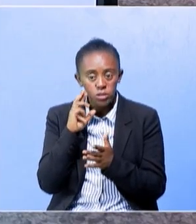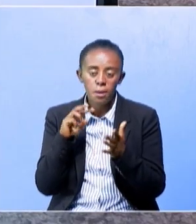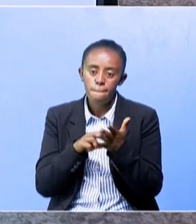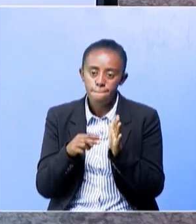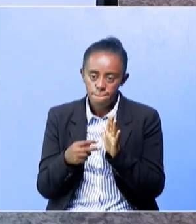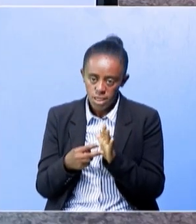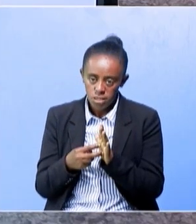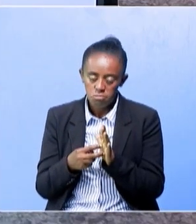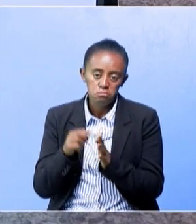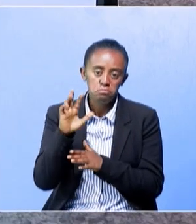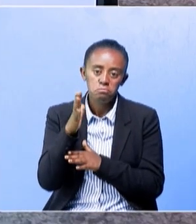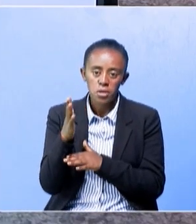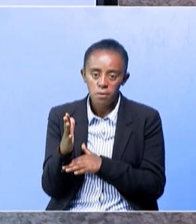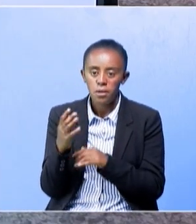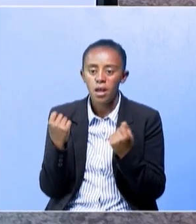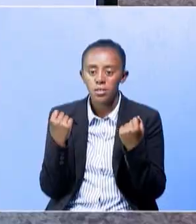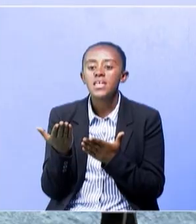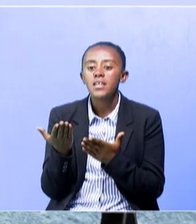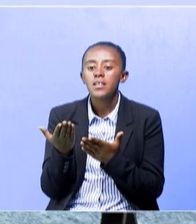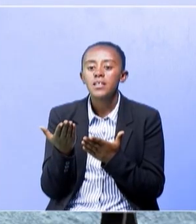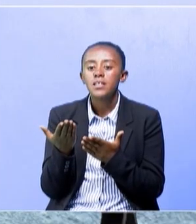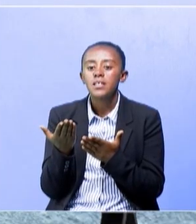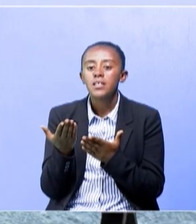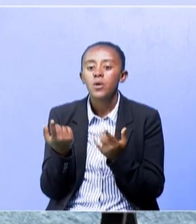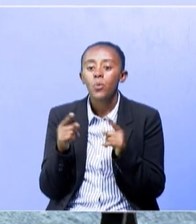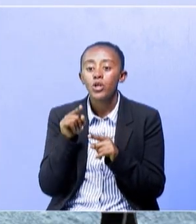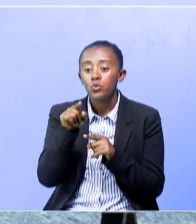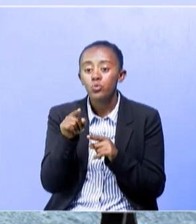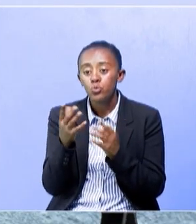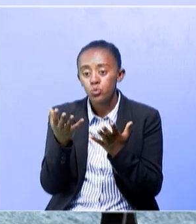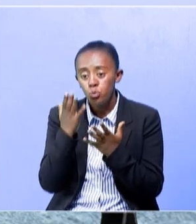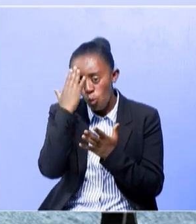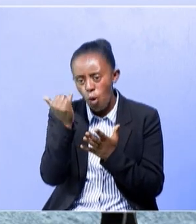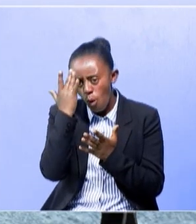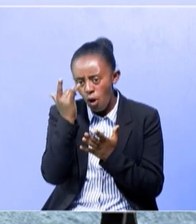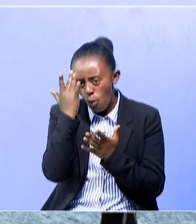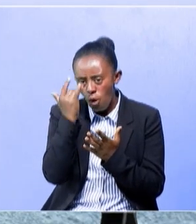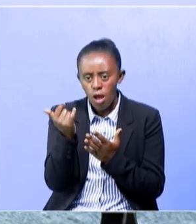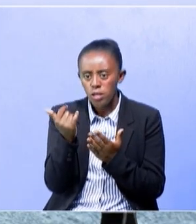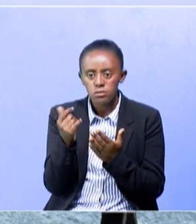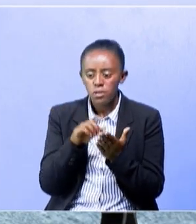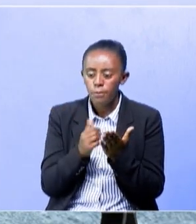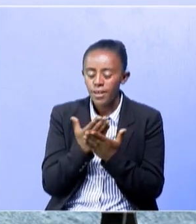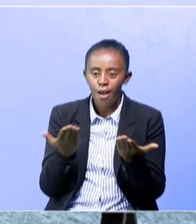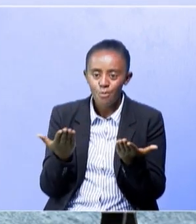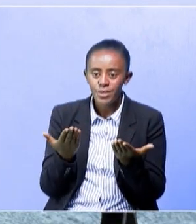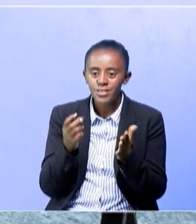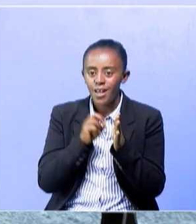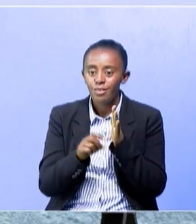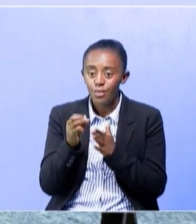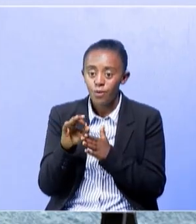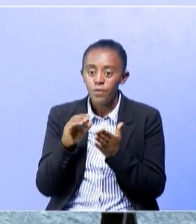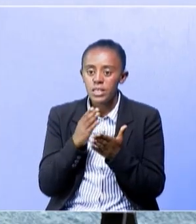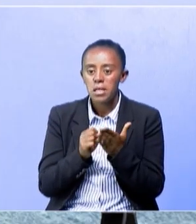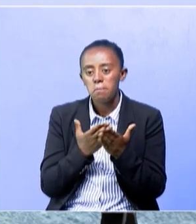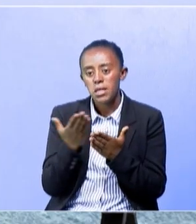means maybe we can understand the cause when you want to ask why something happens. And also the result of something